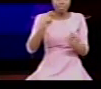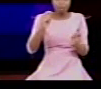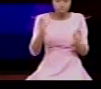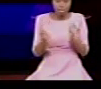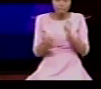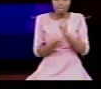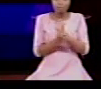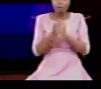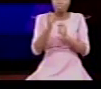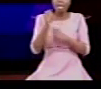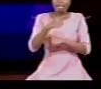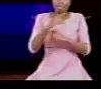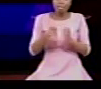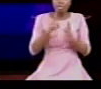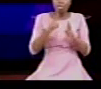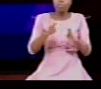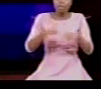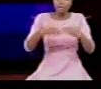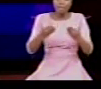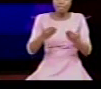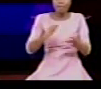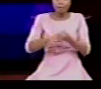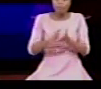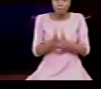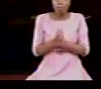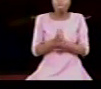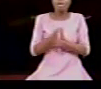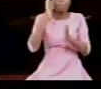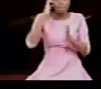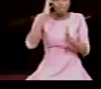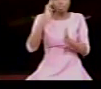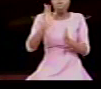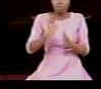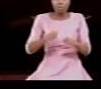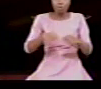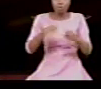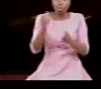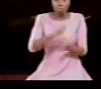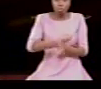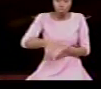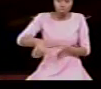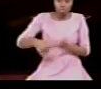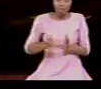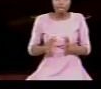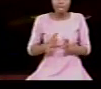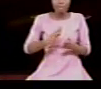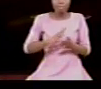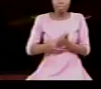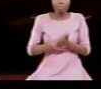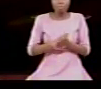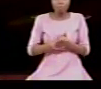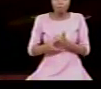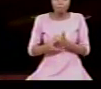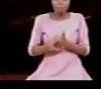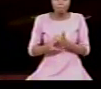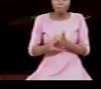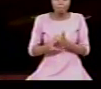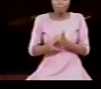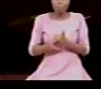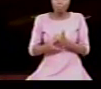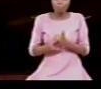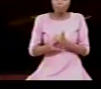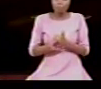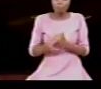then your giving becomes reasonable. Your sowing becomes reasonable. In 1 John 3, I